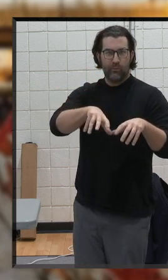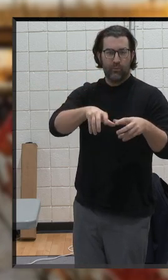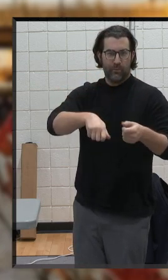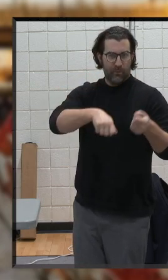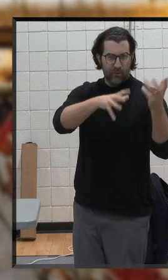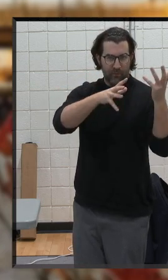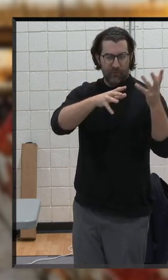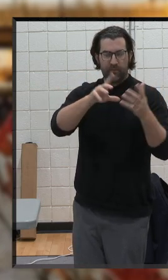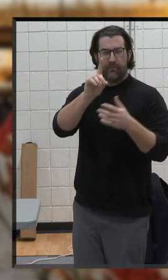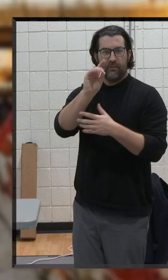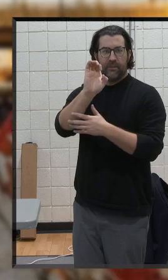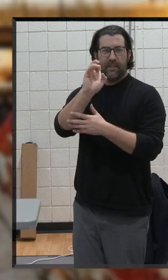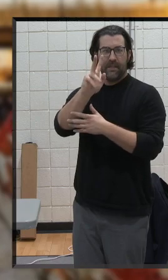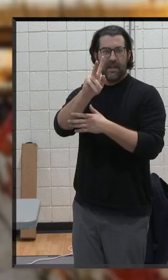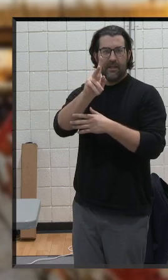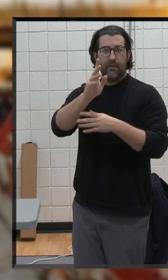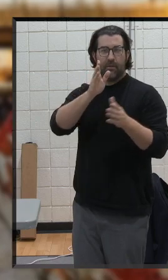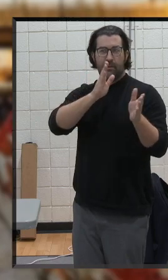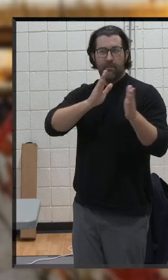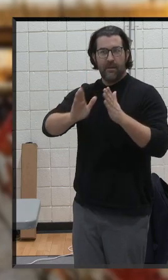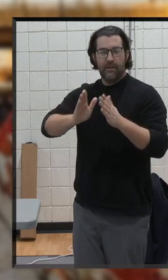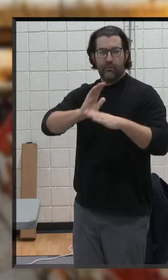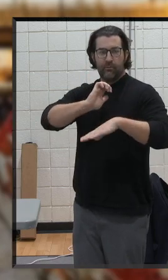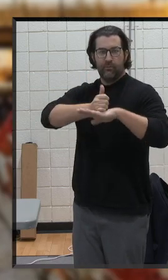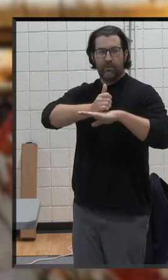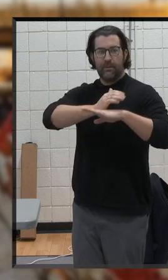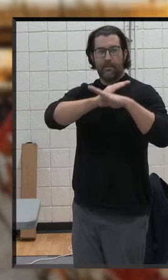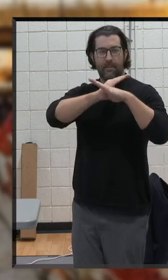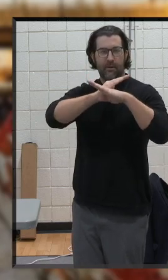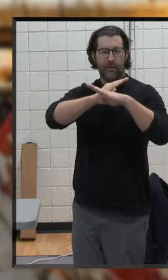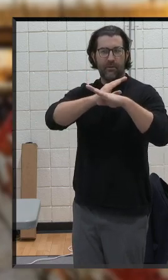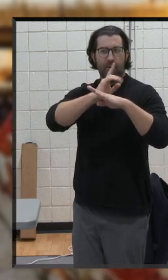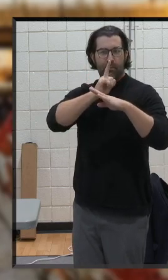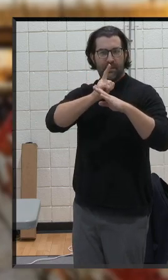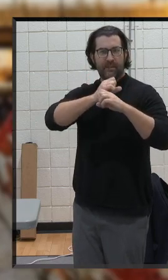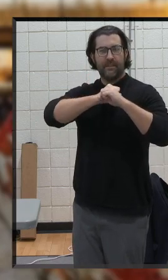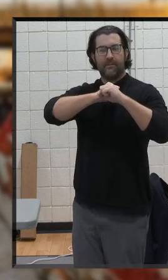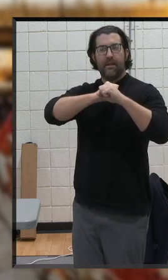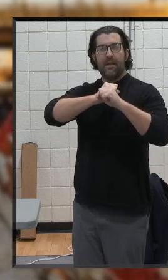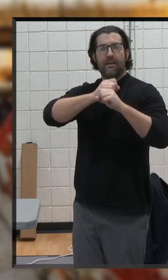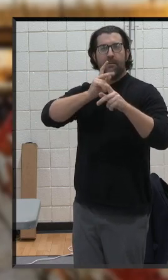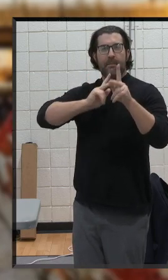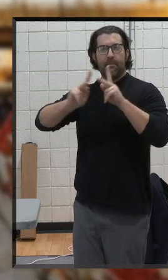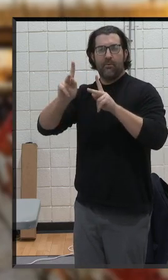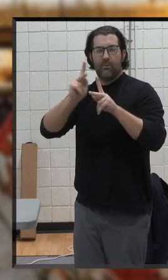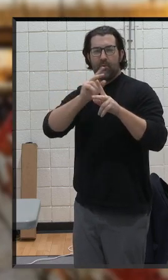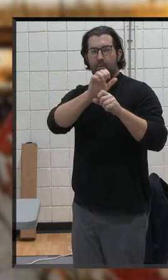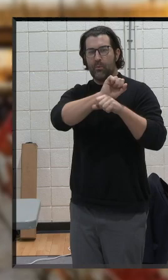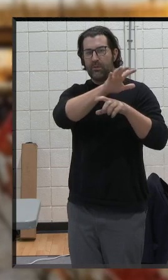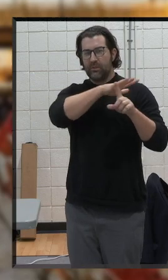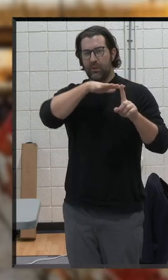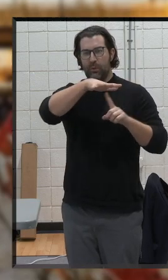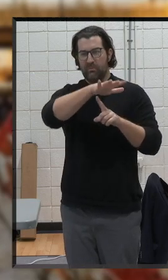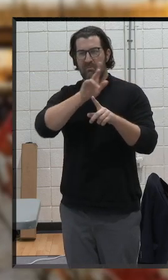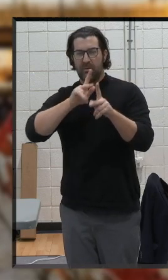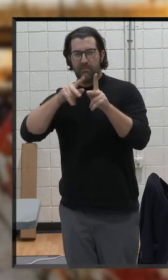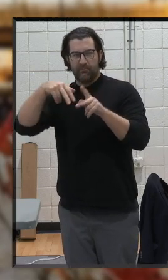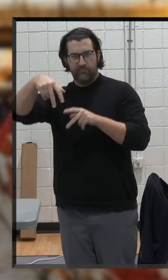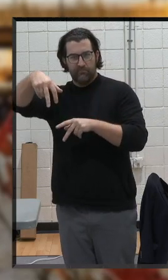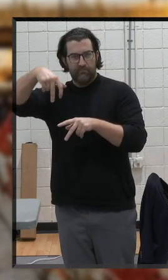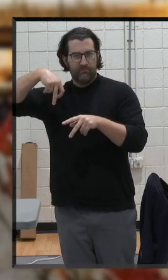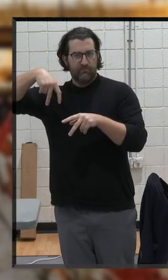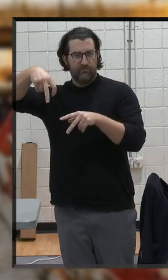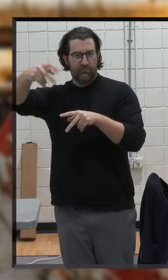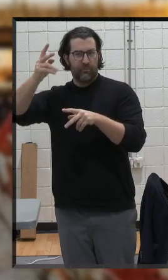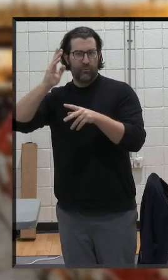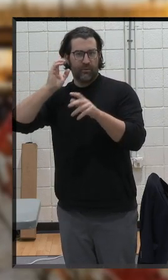deck. You can see we plan to put up a barrier that protects pedestrians from the work zone so that pedestrians can continue to use the